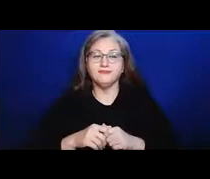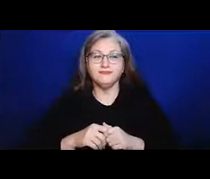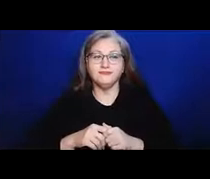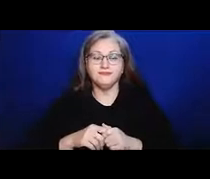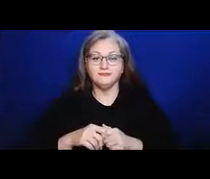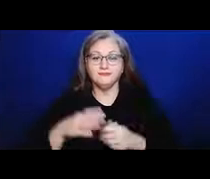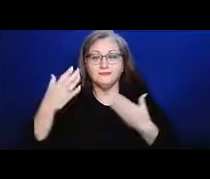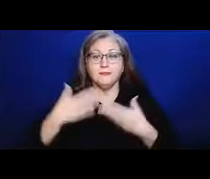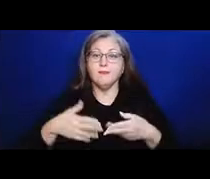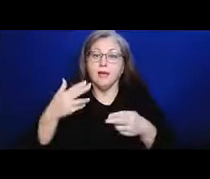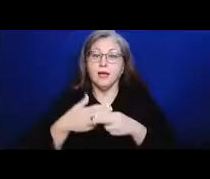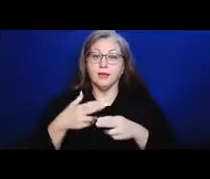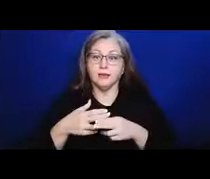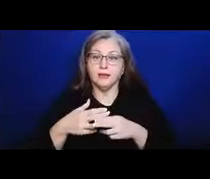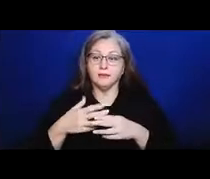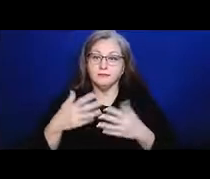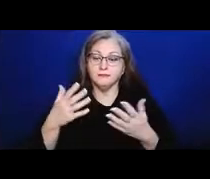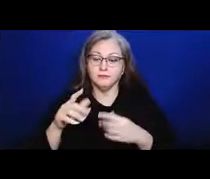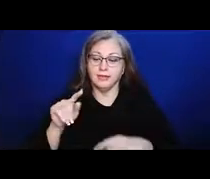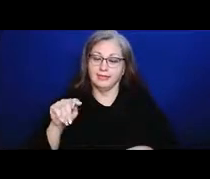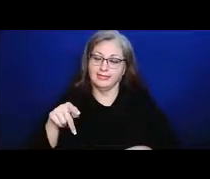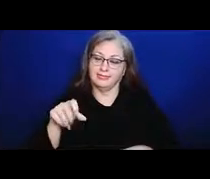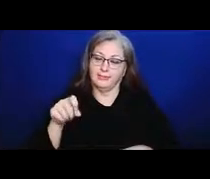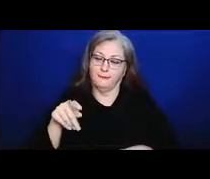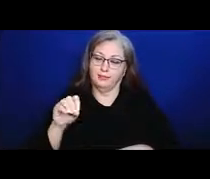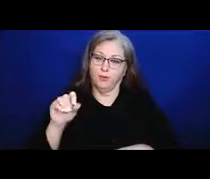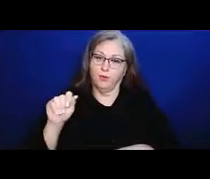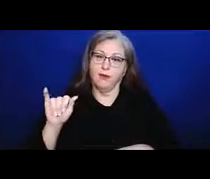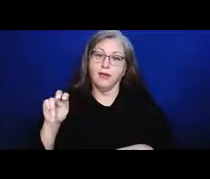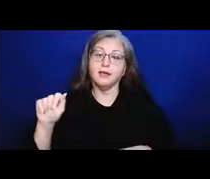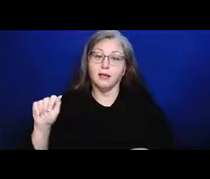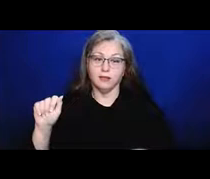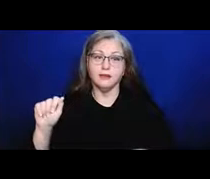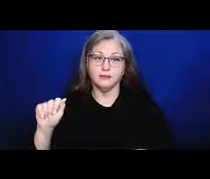My name is Tepiso Aina.